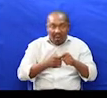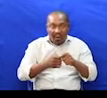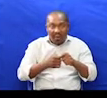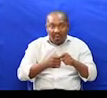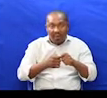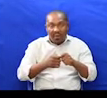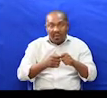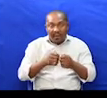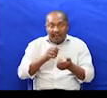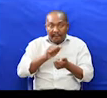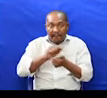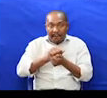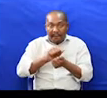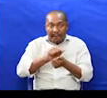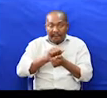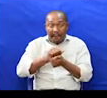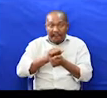indivisible particle